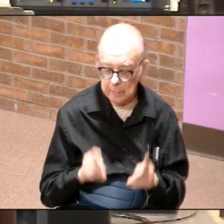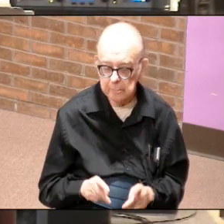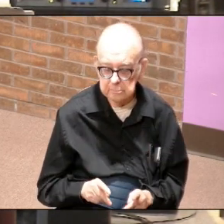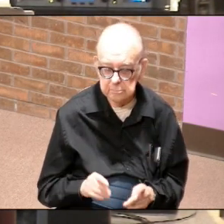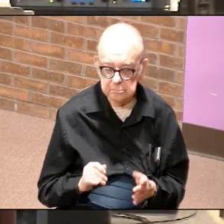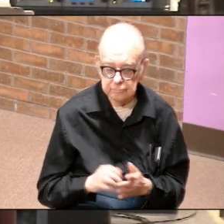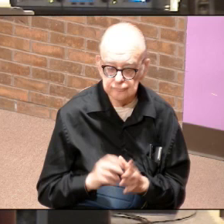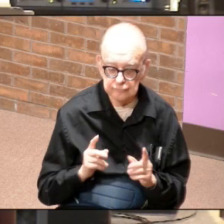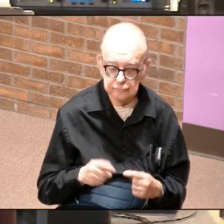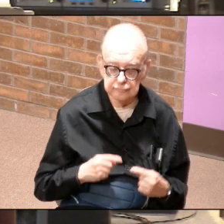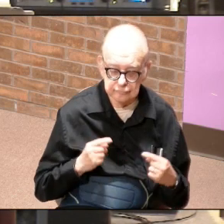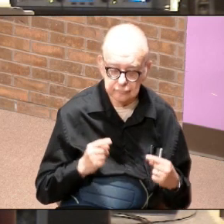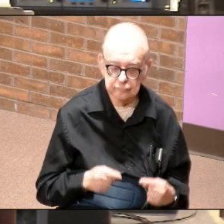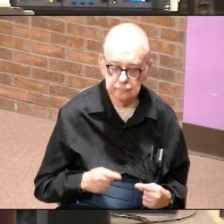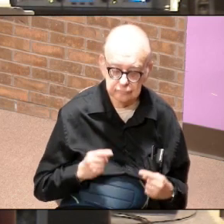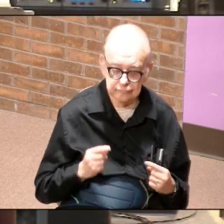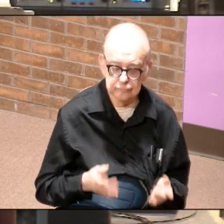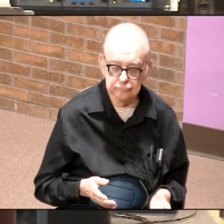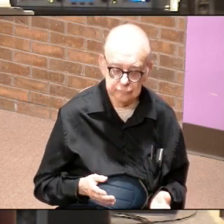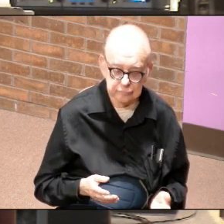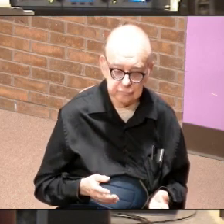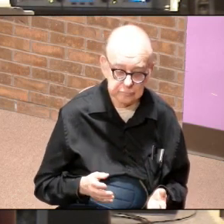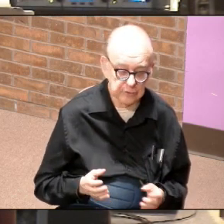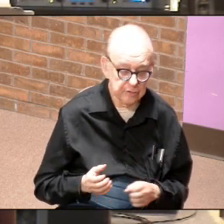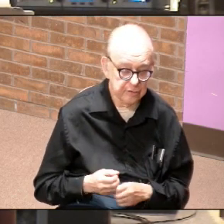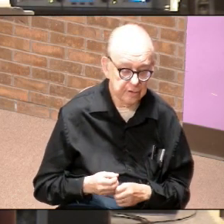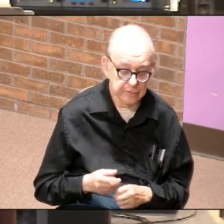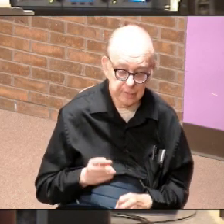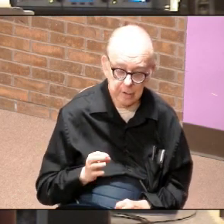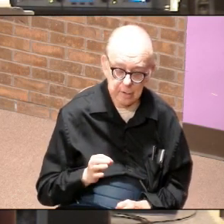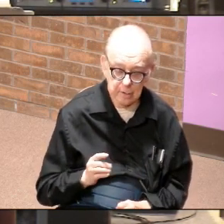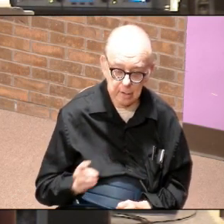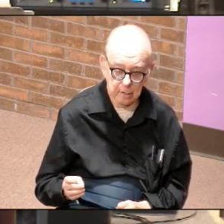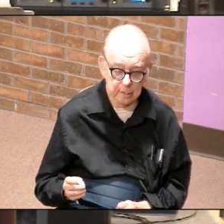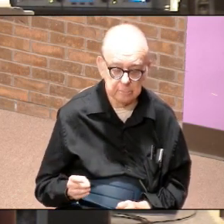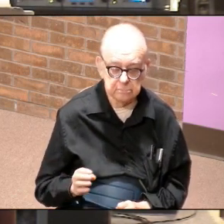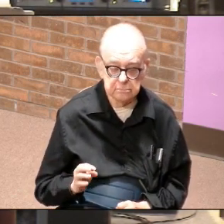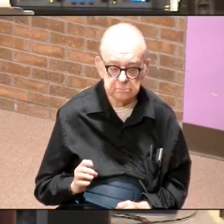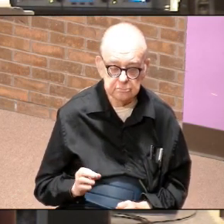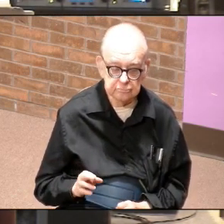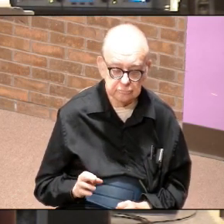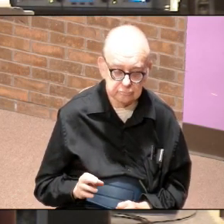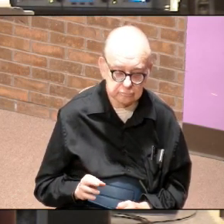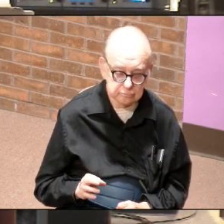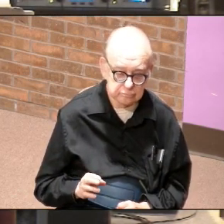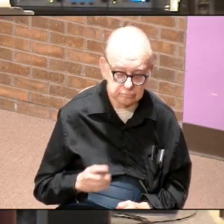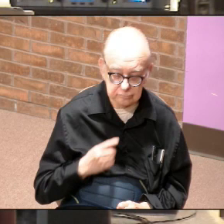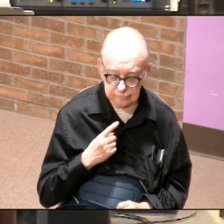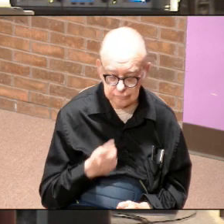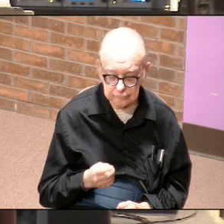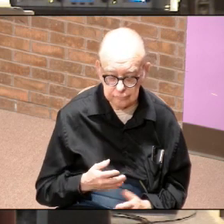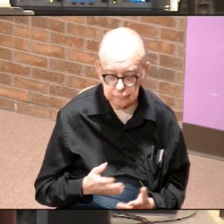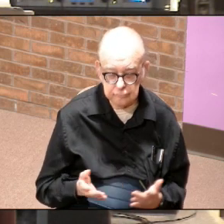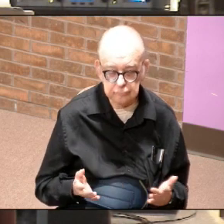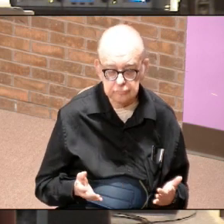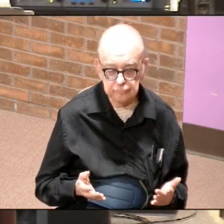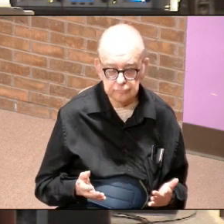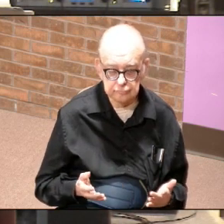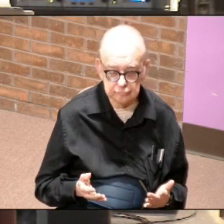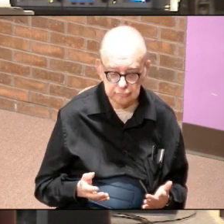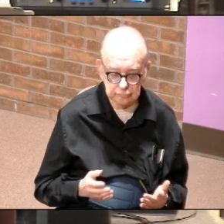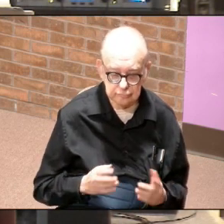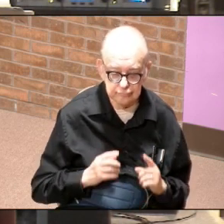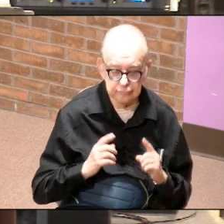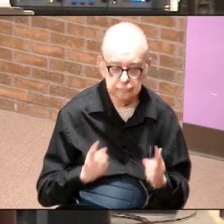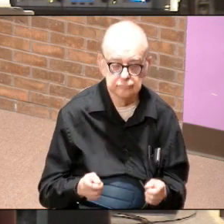And that person's struggling just for food. Or, may I say this to you, go